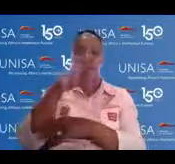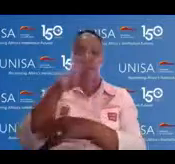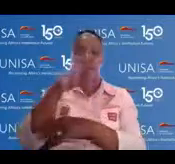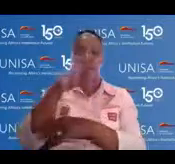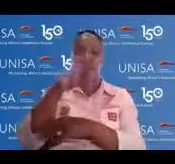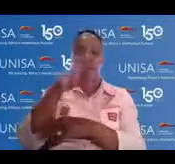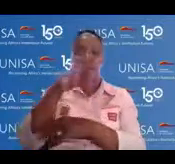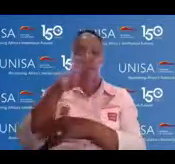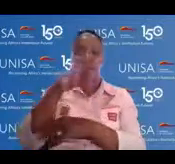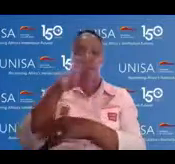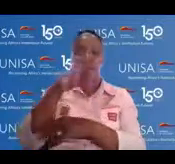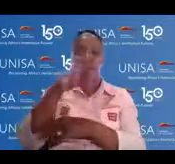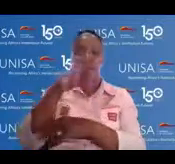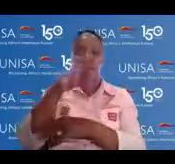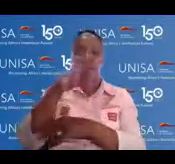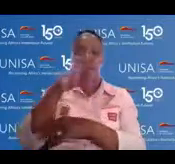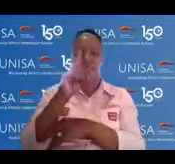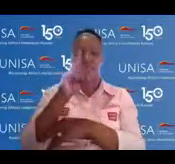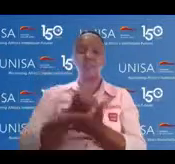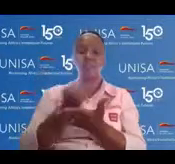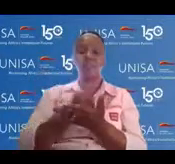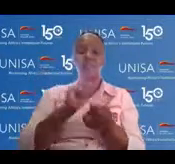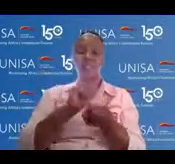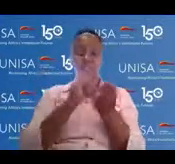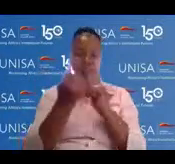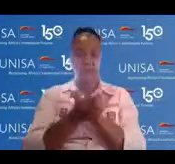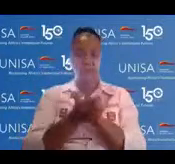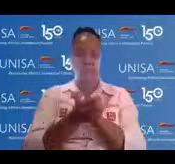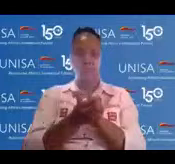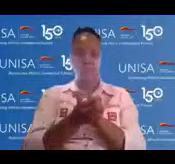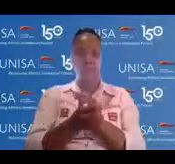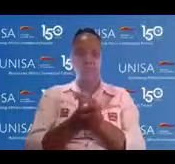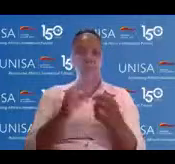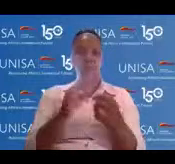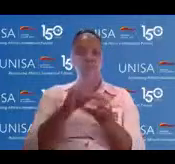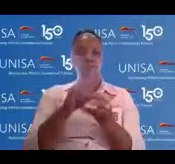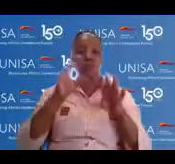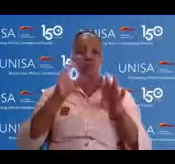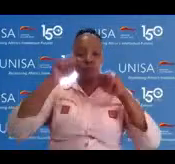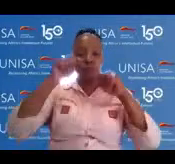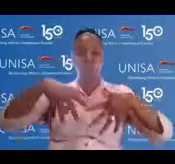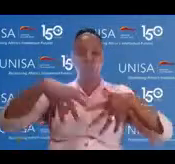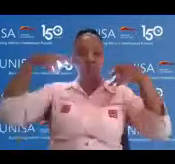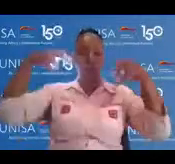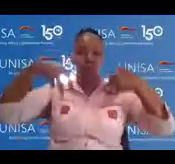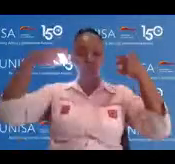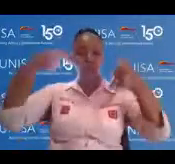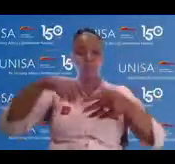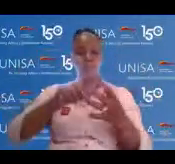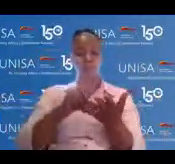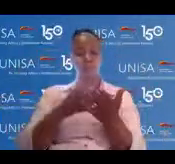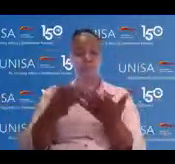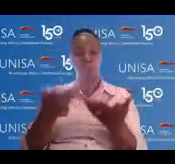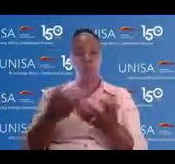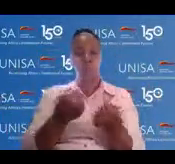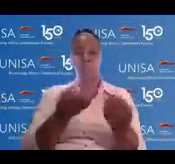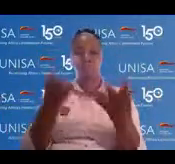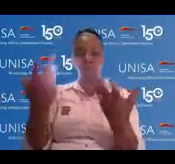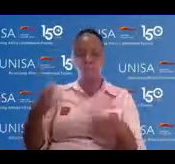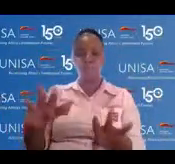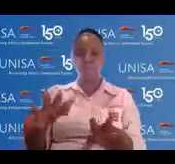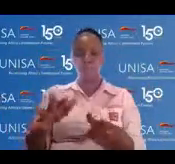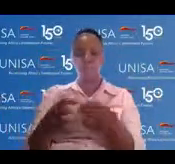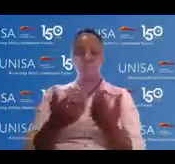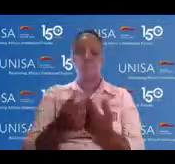changes. What I do recommend is scroll down, click on what you submitted. A lot of times at this point, this is where